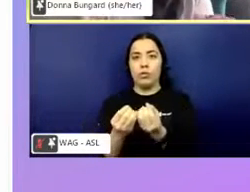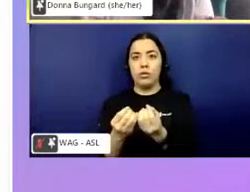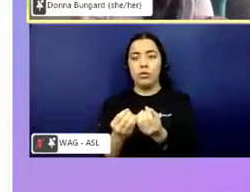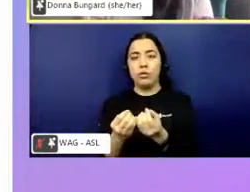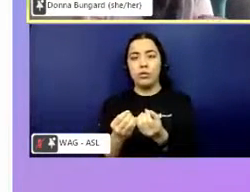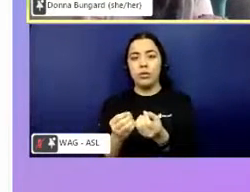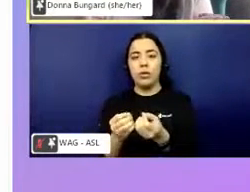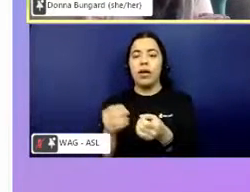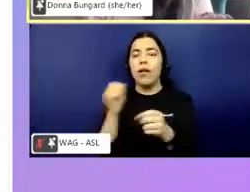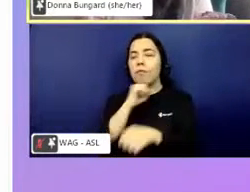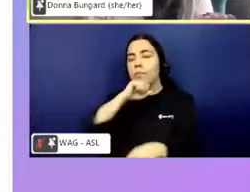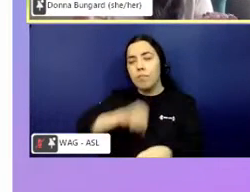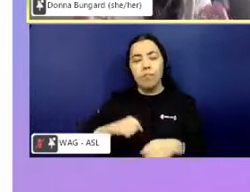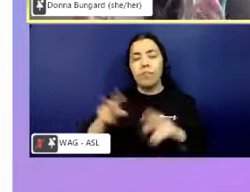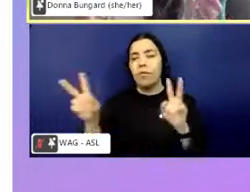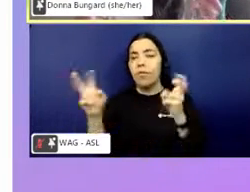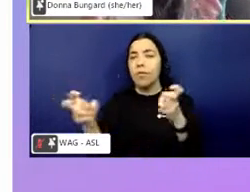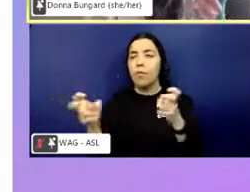all boats.